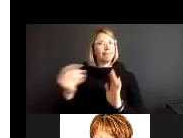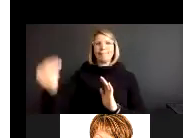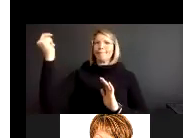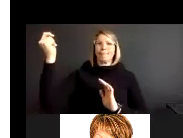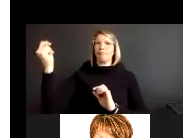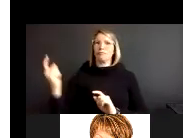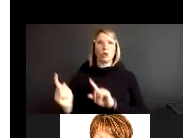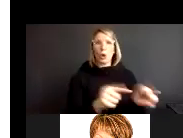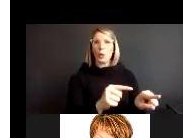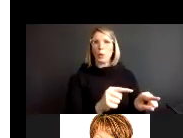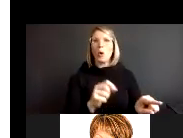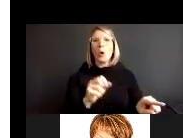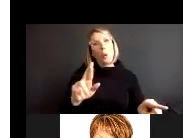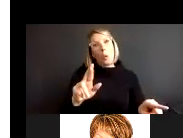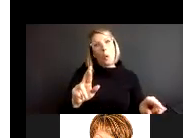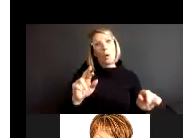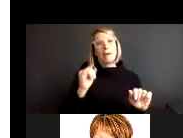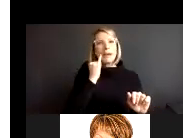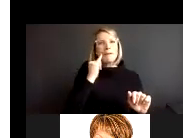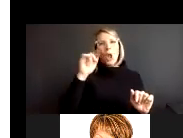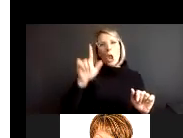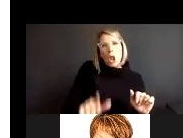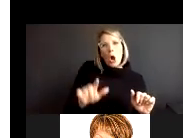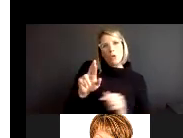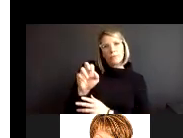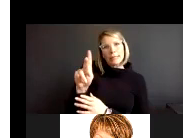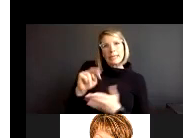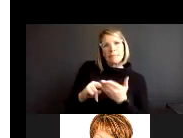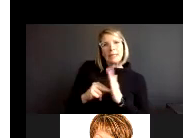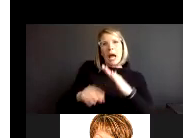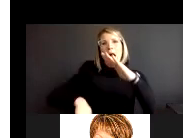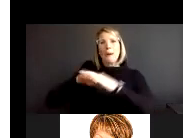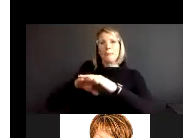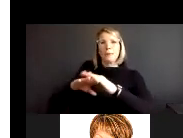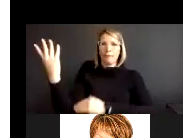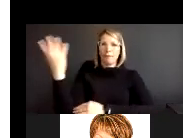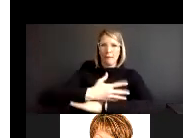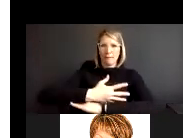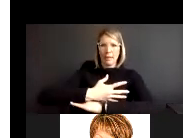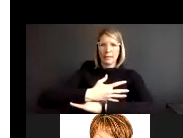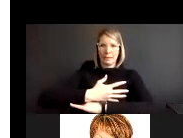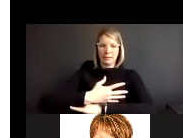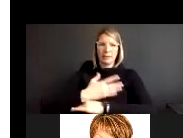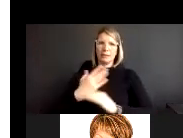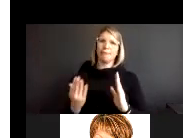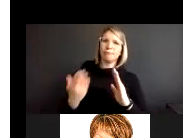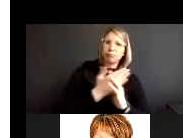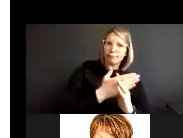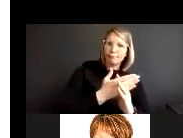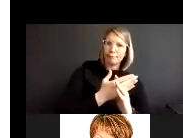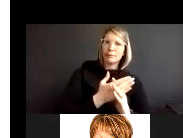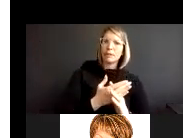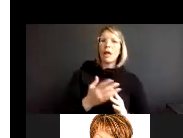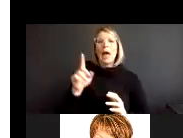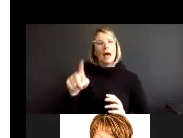days, depending on the risk. And there are a number of factors, of course, that can impact risk. For example, folks are always going to be careful to